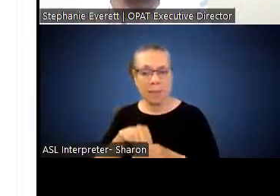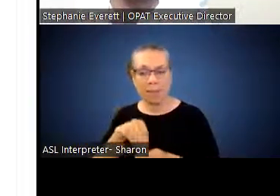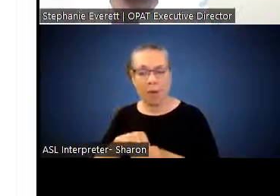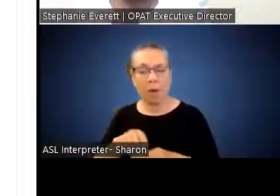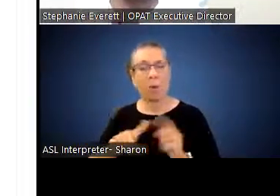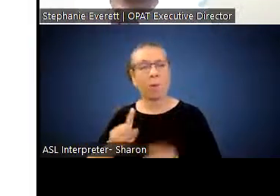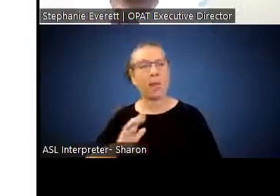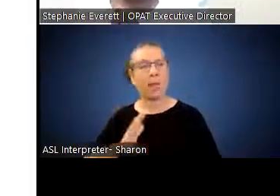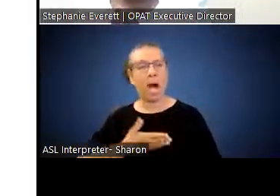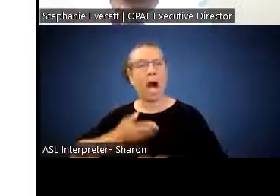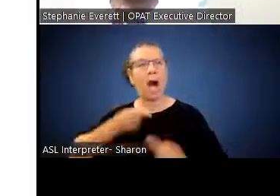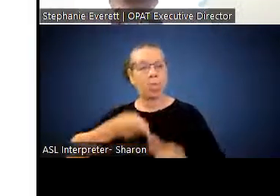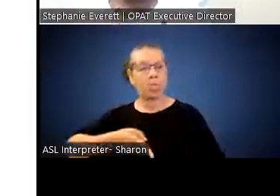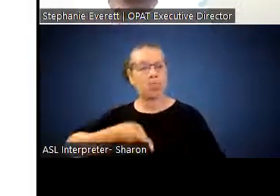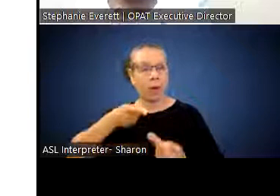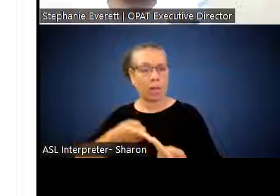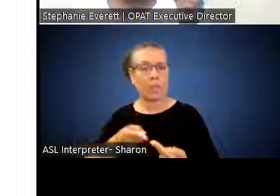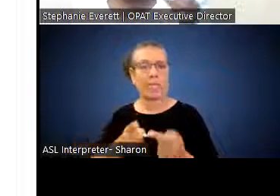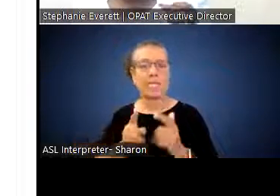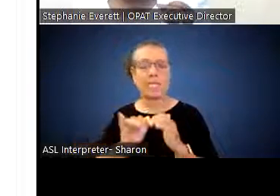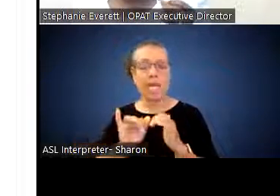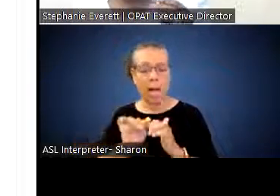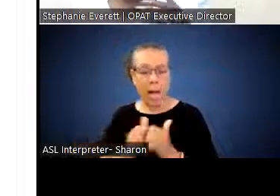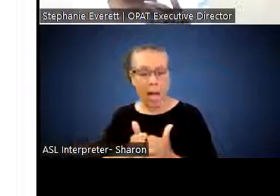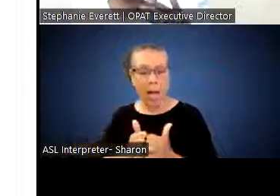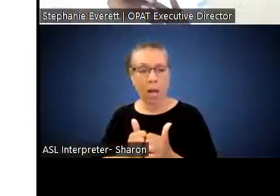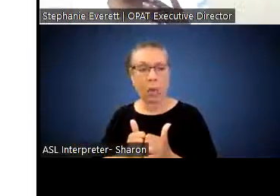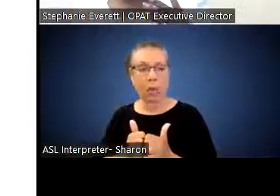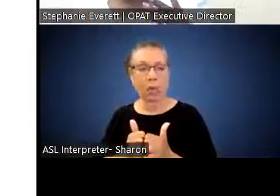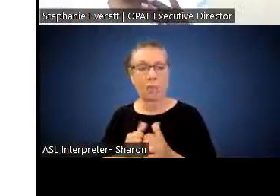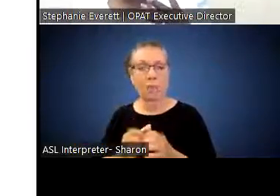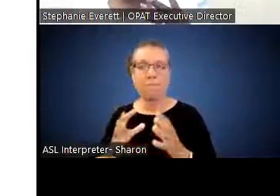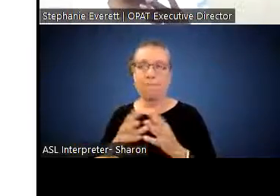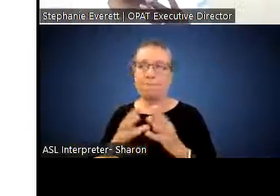with how do we not make something,